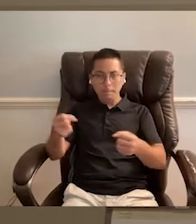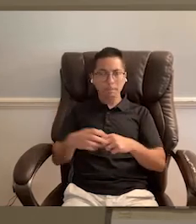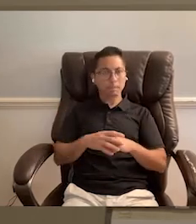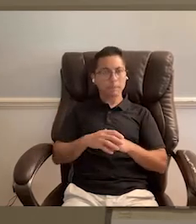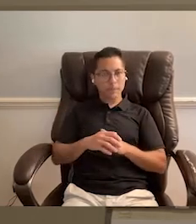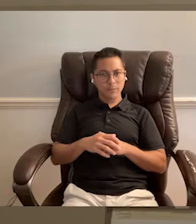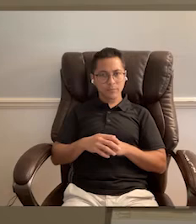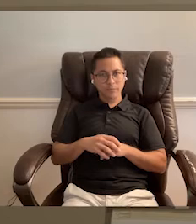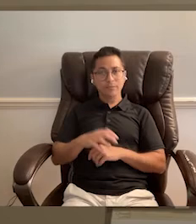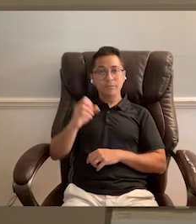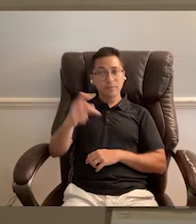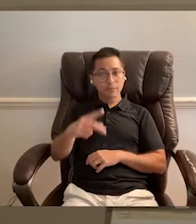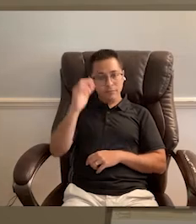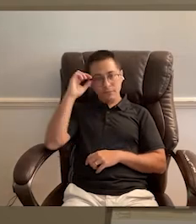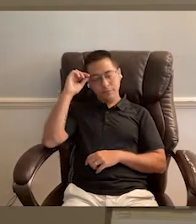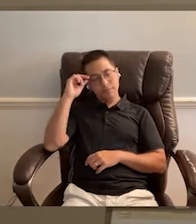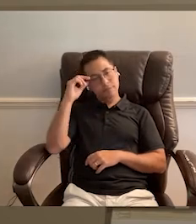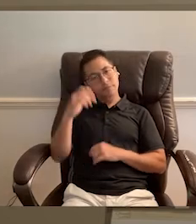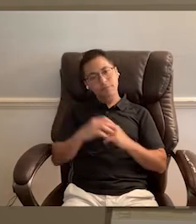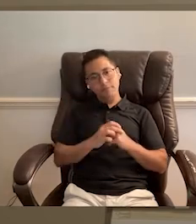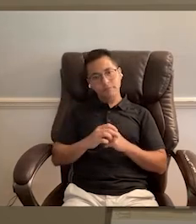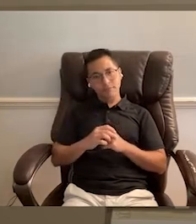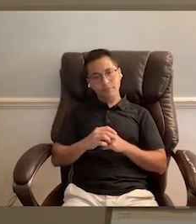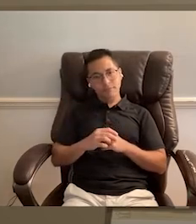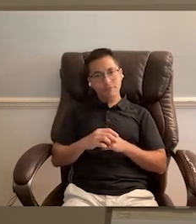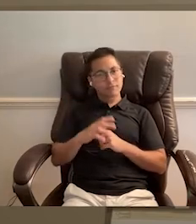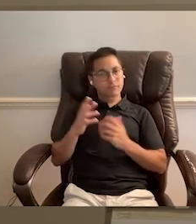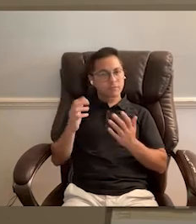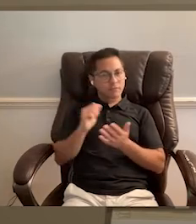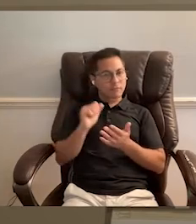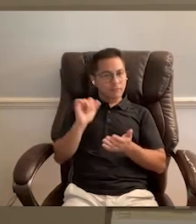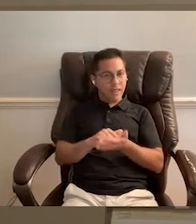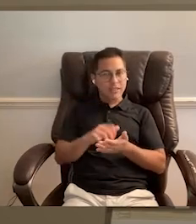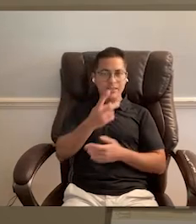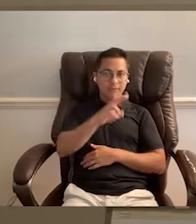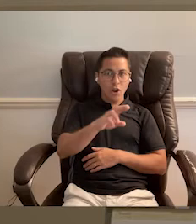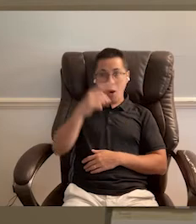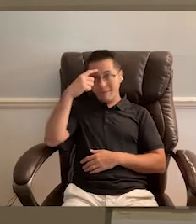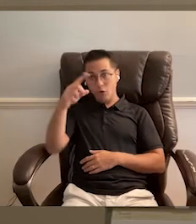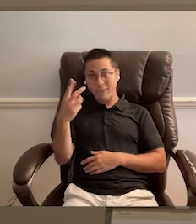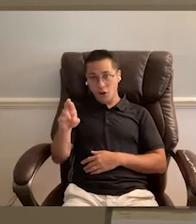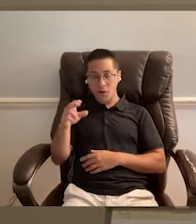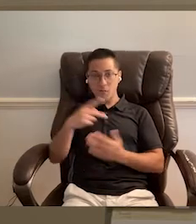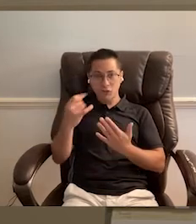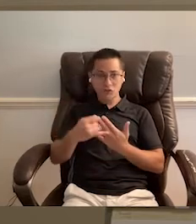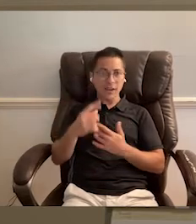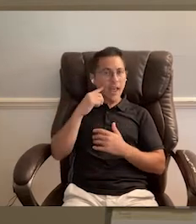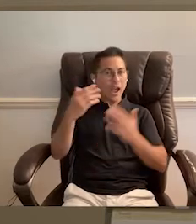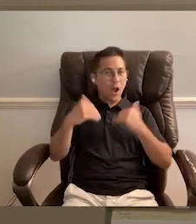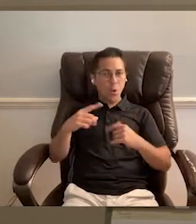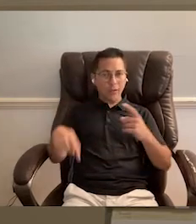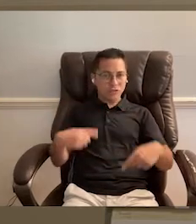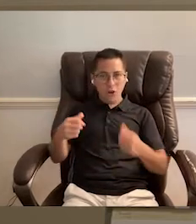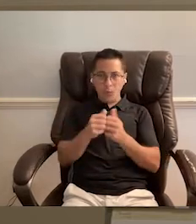project here is supported by the National Science Foundation. And we have also designed a specific gripper that's capable of